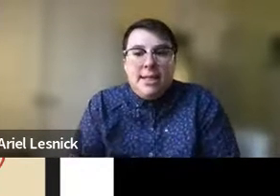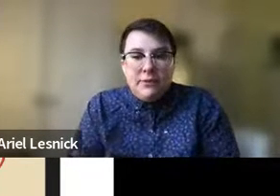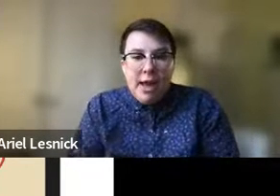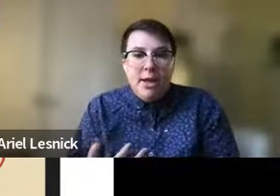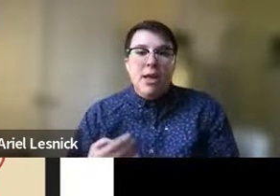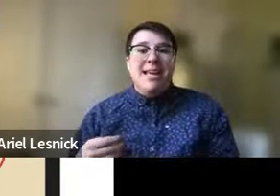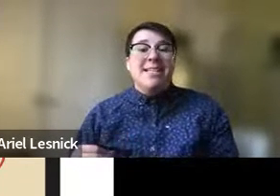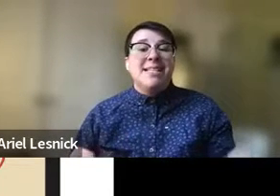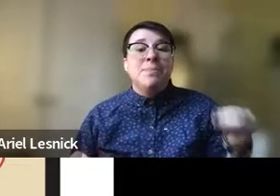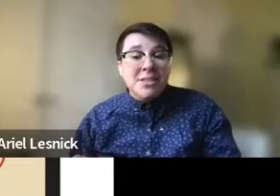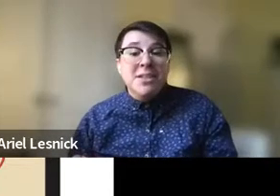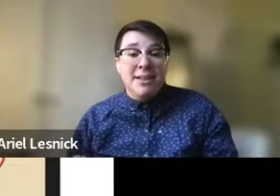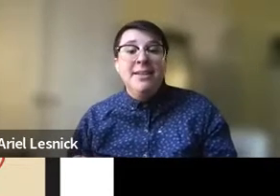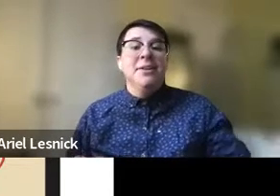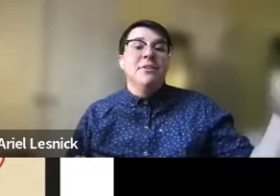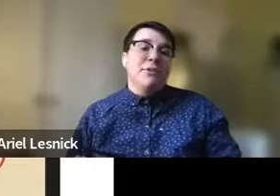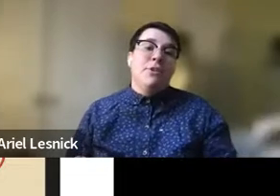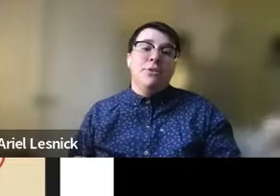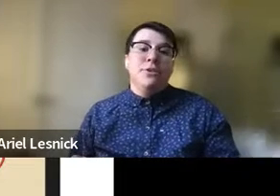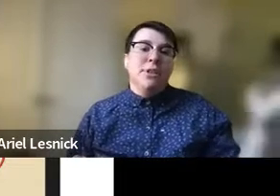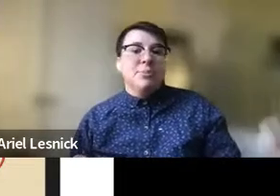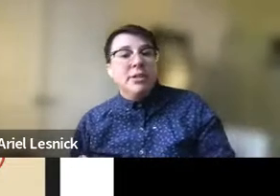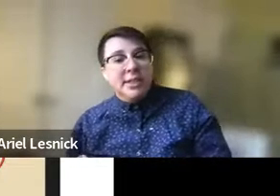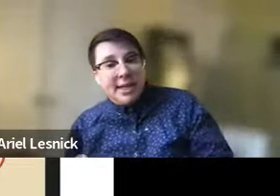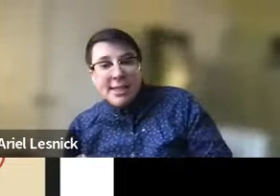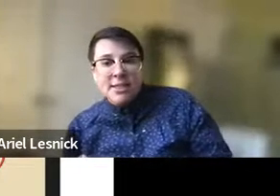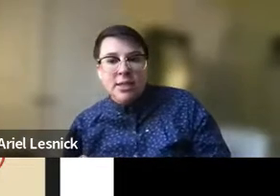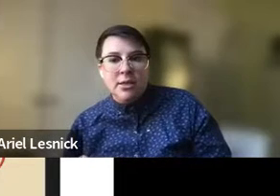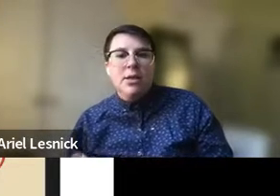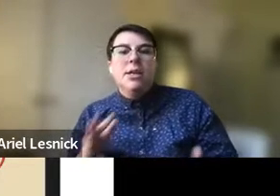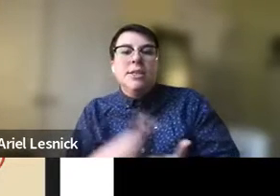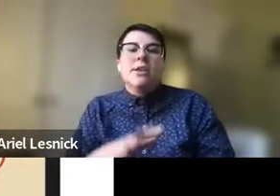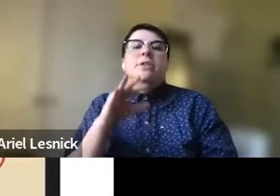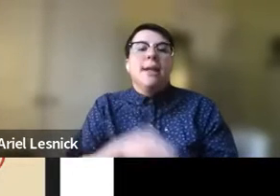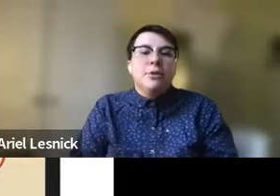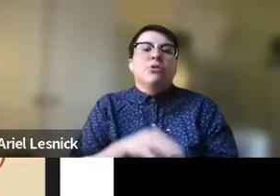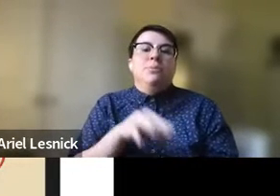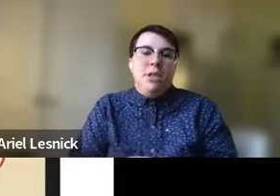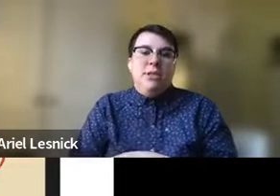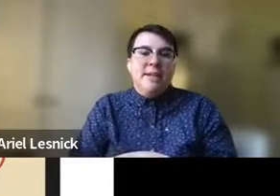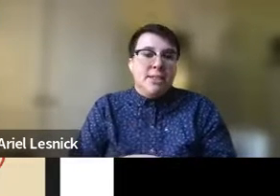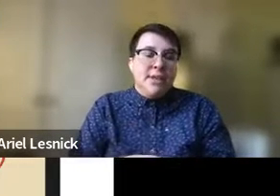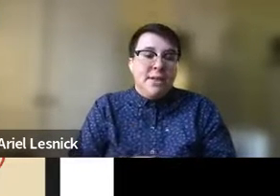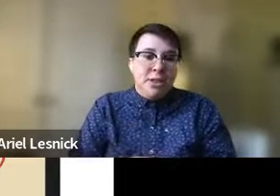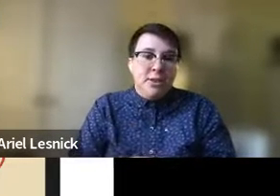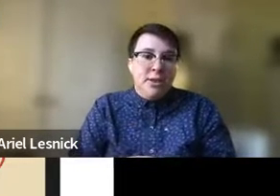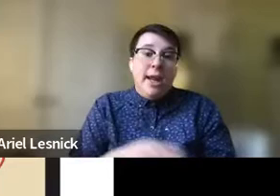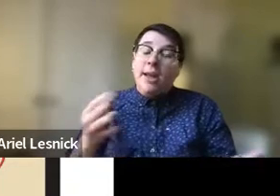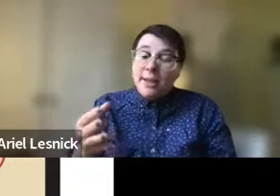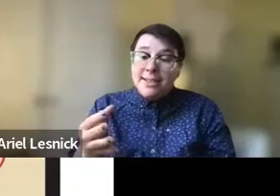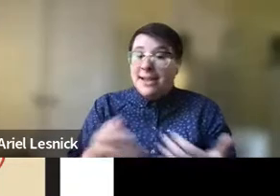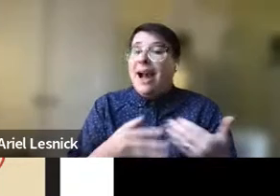they identified, especially for those whose disability identity is their central means of